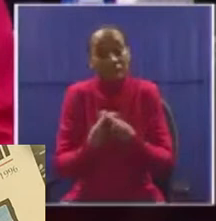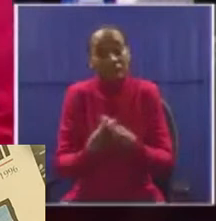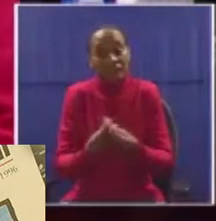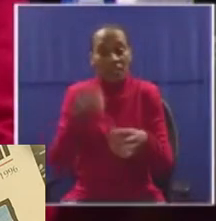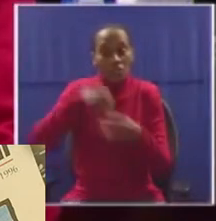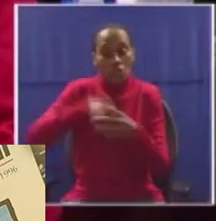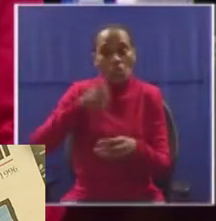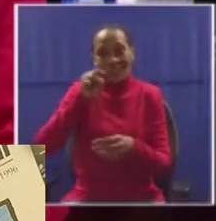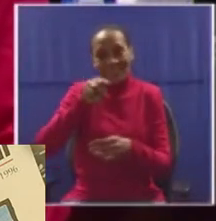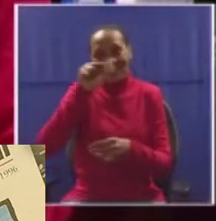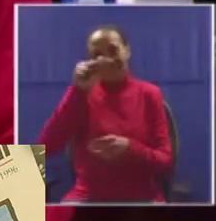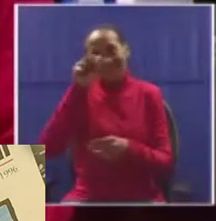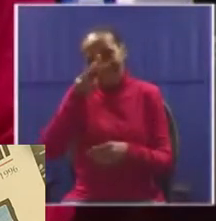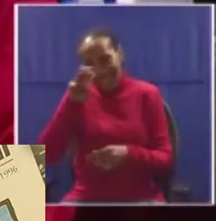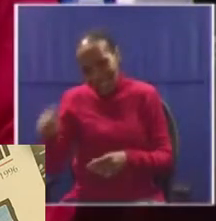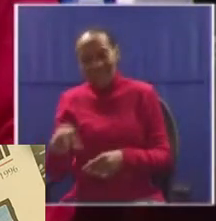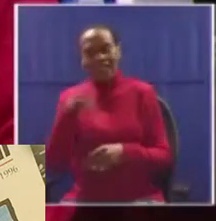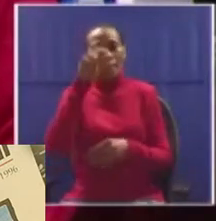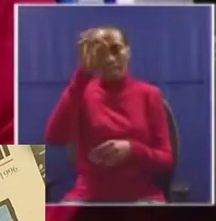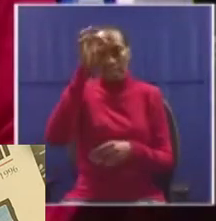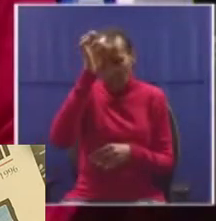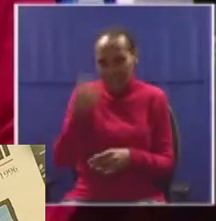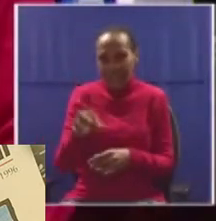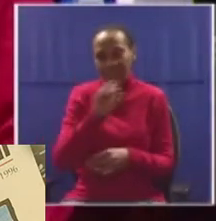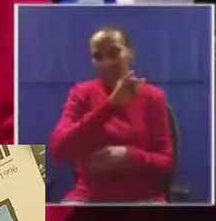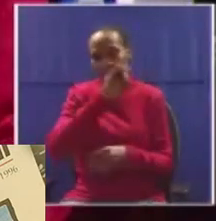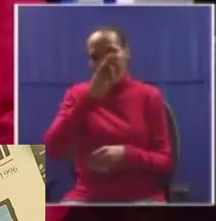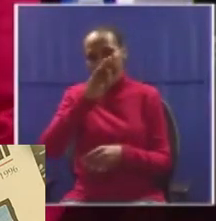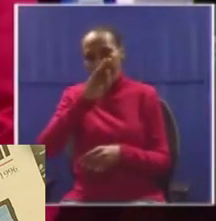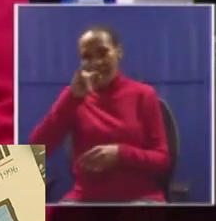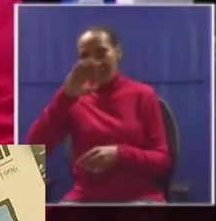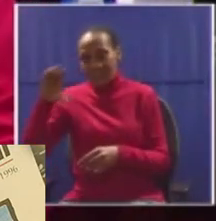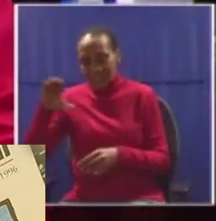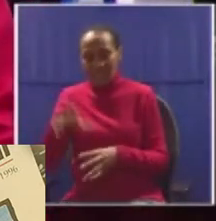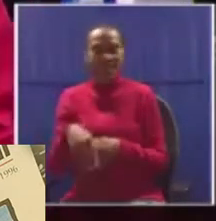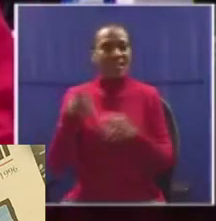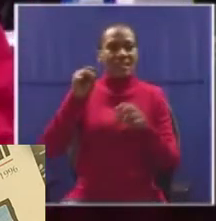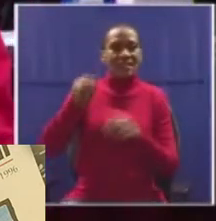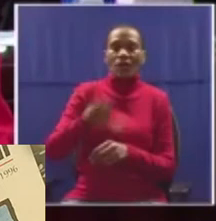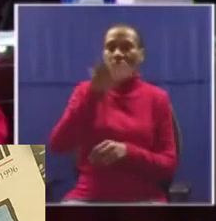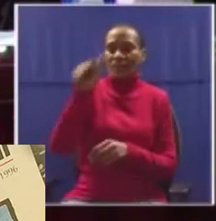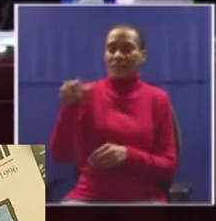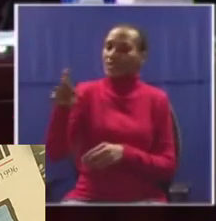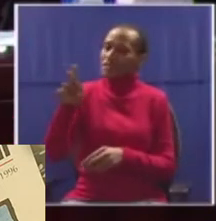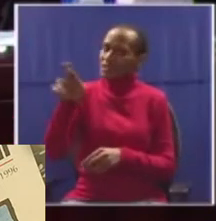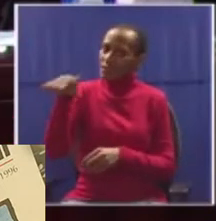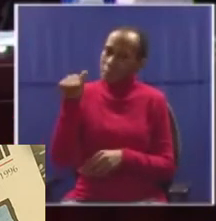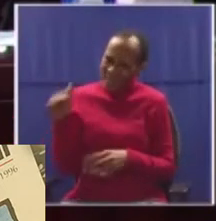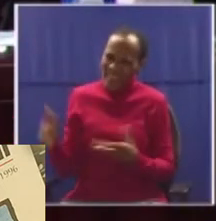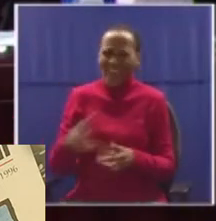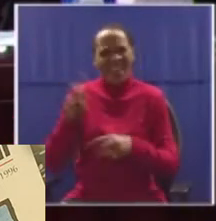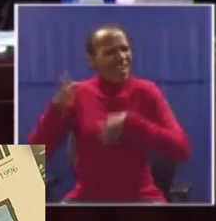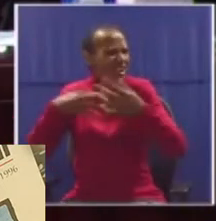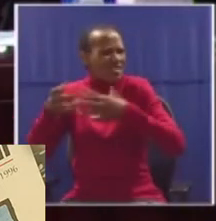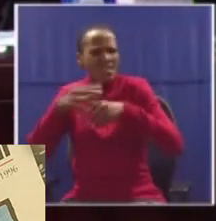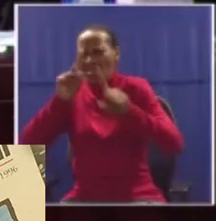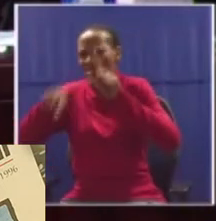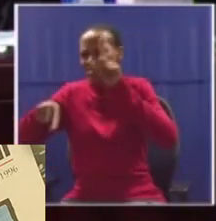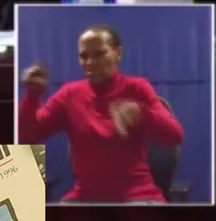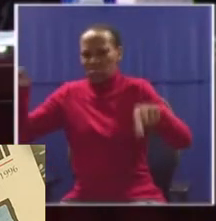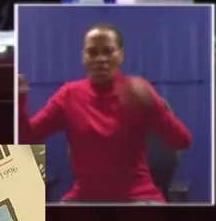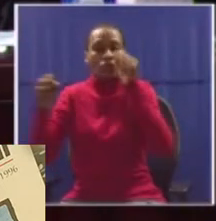SARS saps and the fic the South African Reserve Bank and any other law enforcement agency to